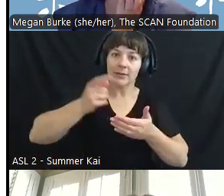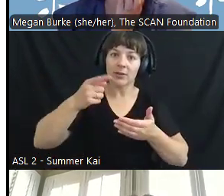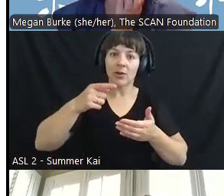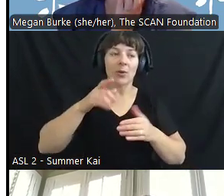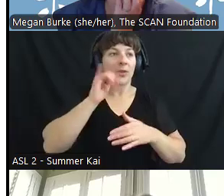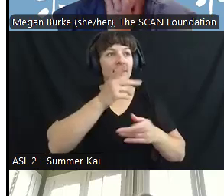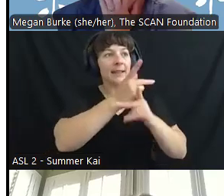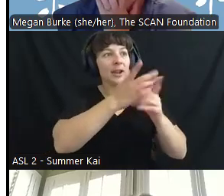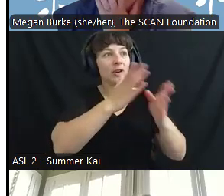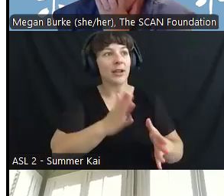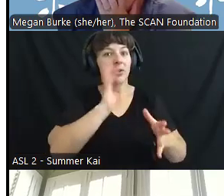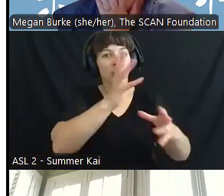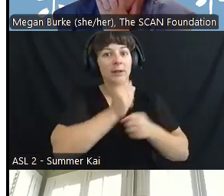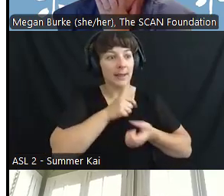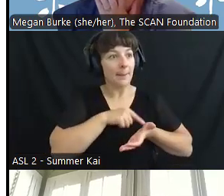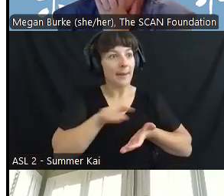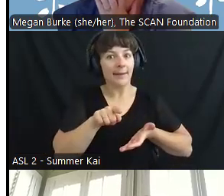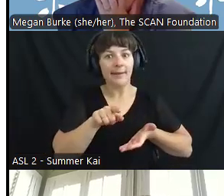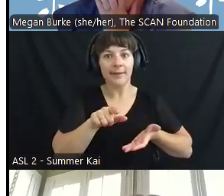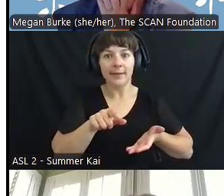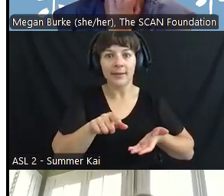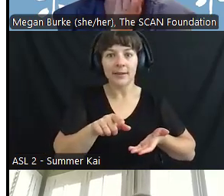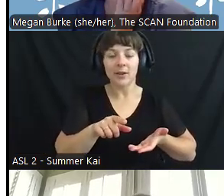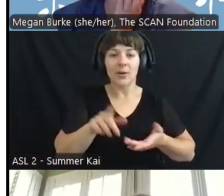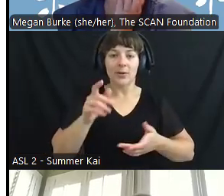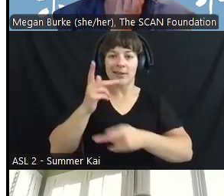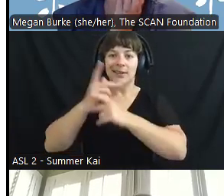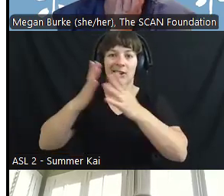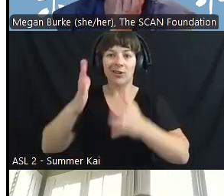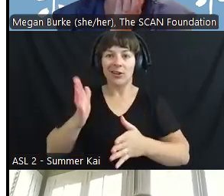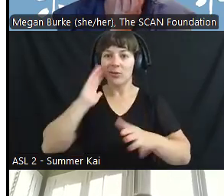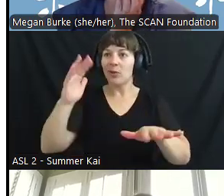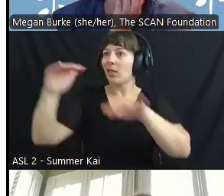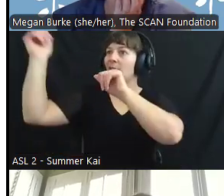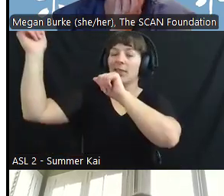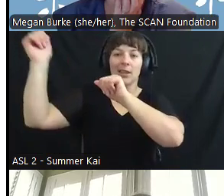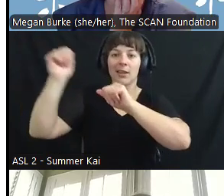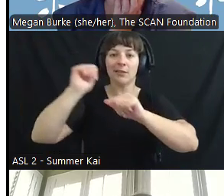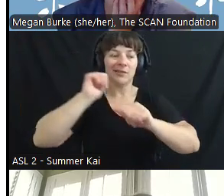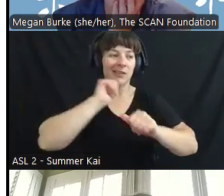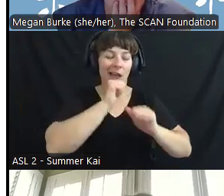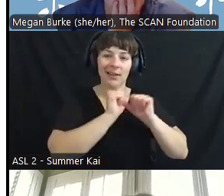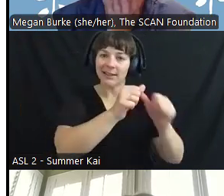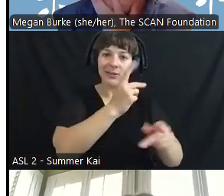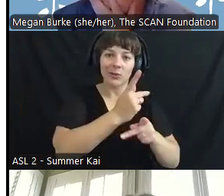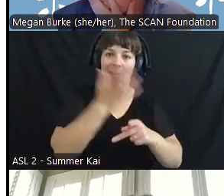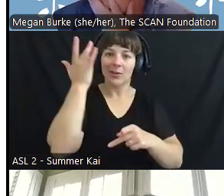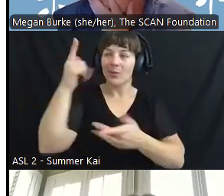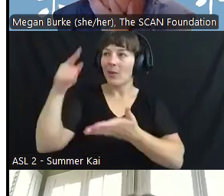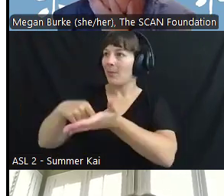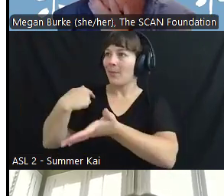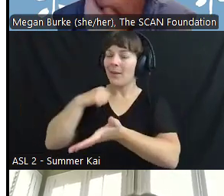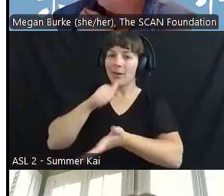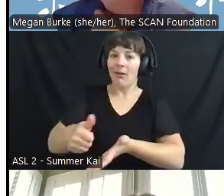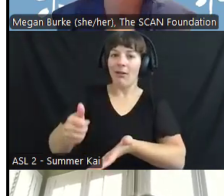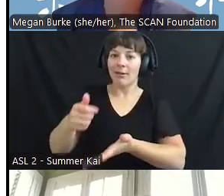so that caregivers are not leaving taking care of their participants because of lack of pay or